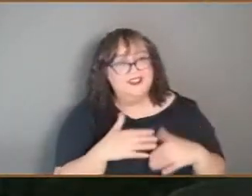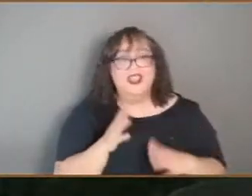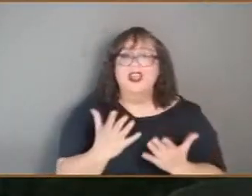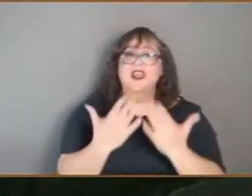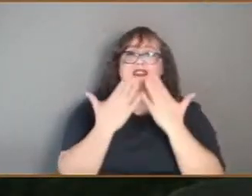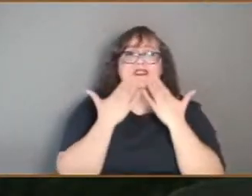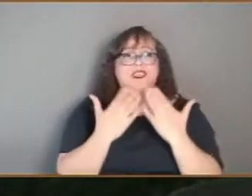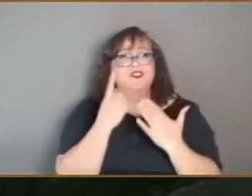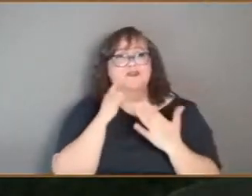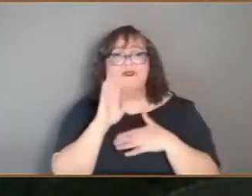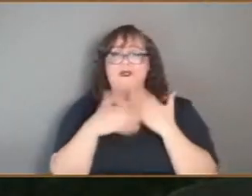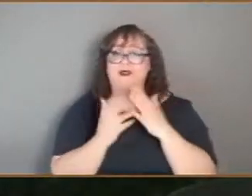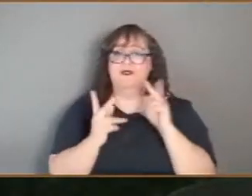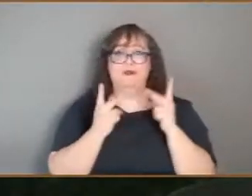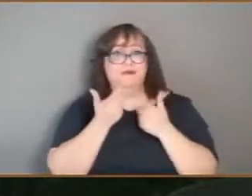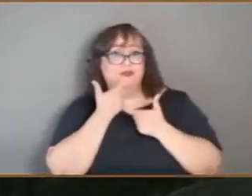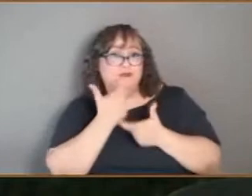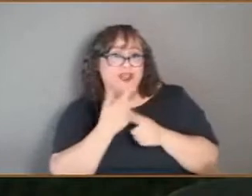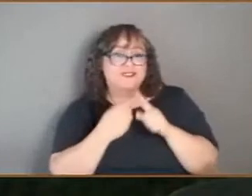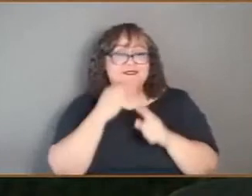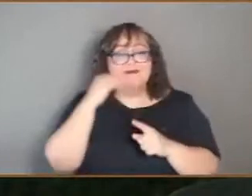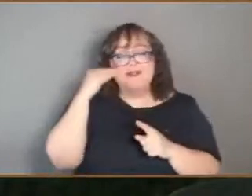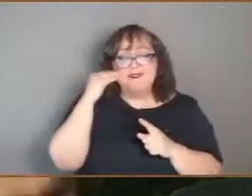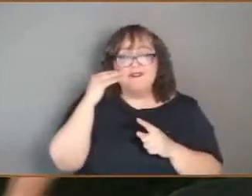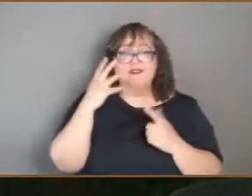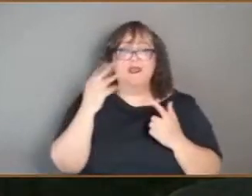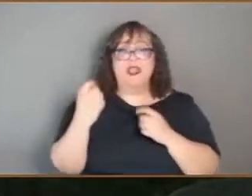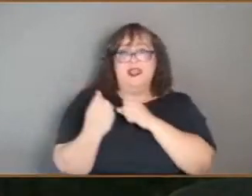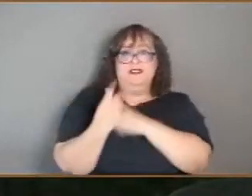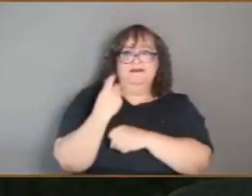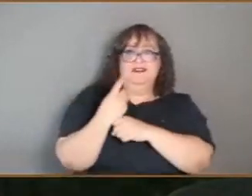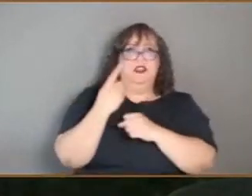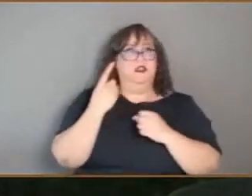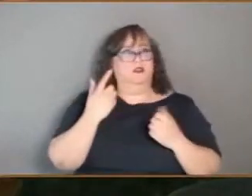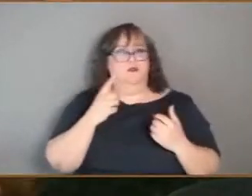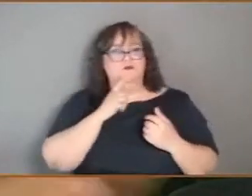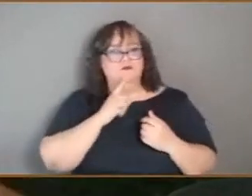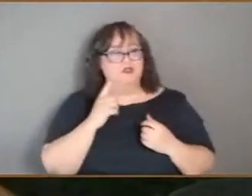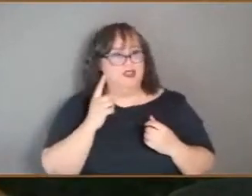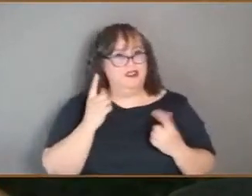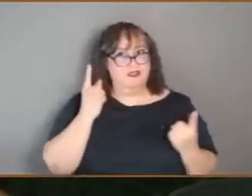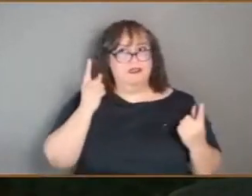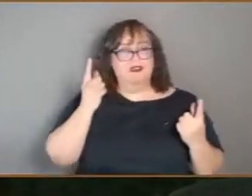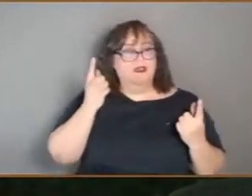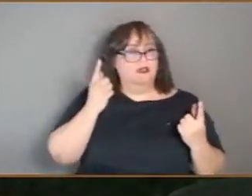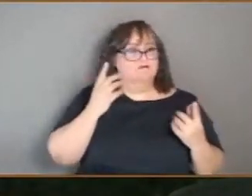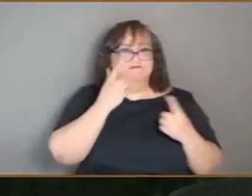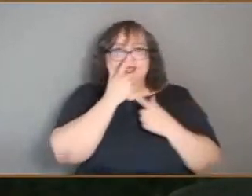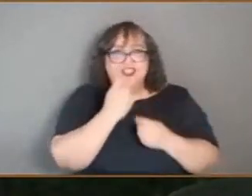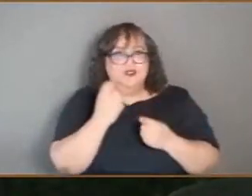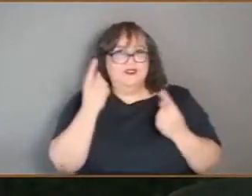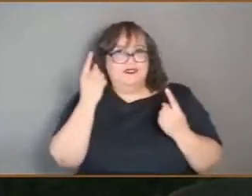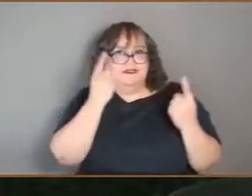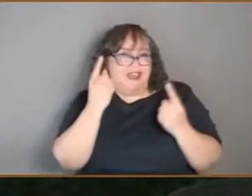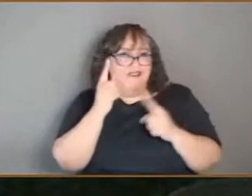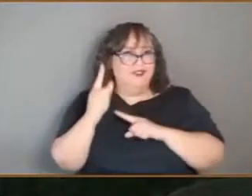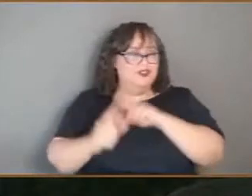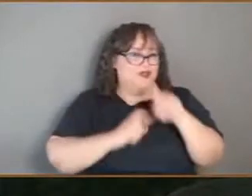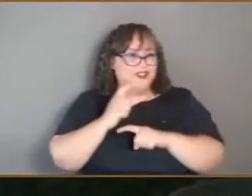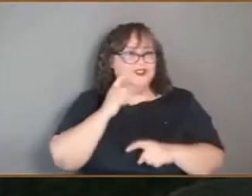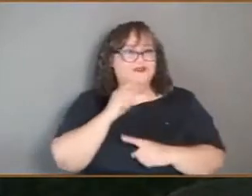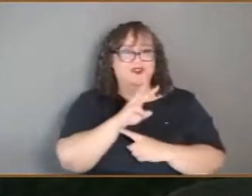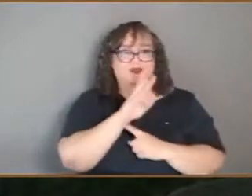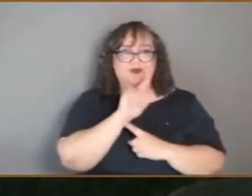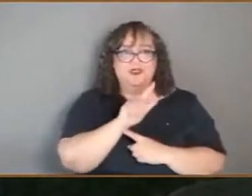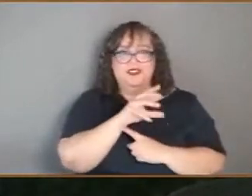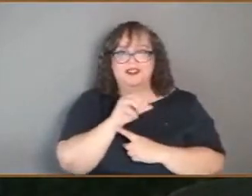viewers at home who tuned in to watch this and for sending in such thoughtful, again, questions for Will and Carly. To learn more about the Lucy mission,